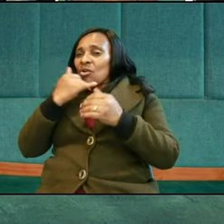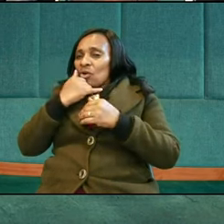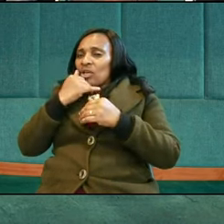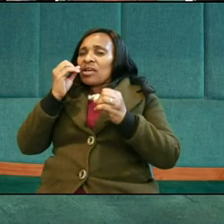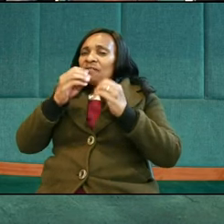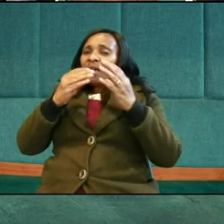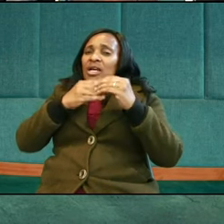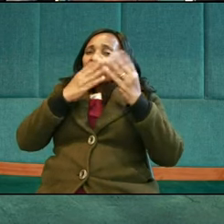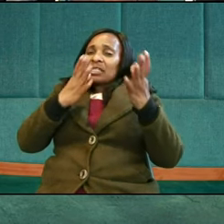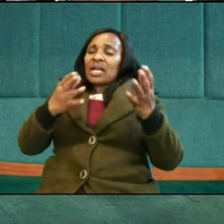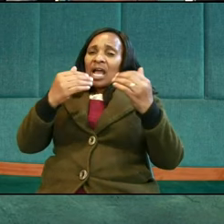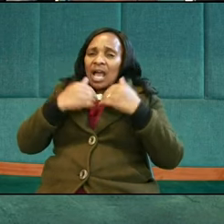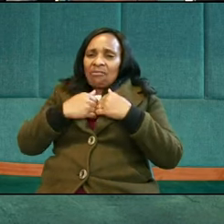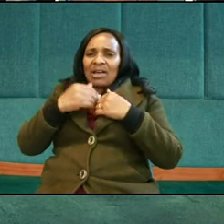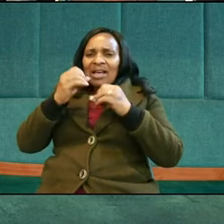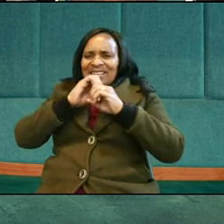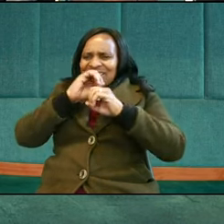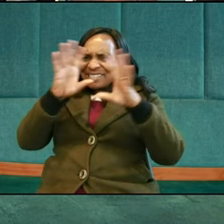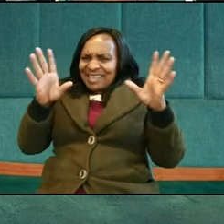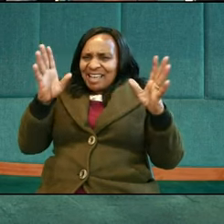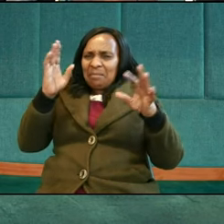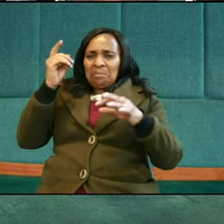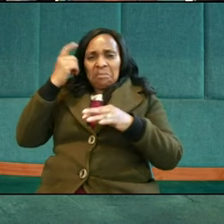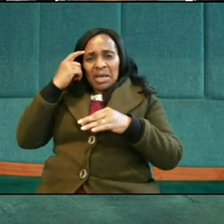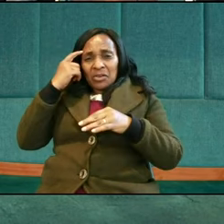has the clear sense of right and wrong, he will rule